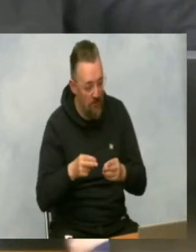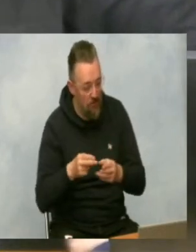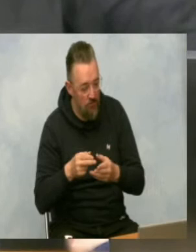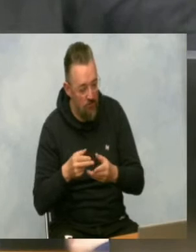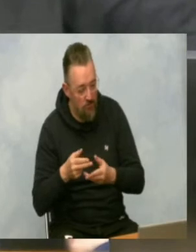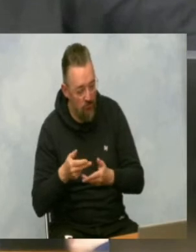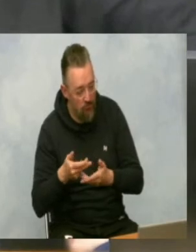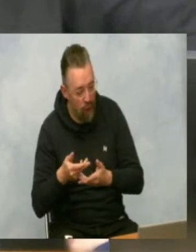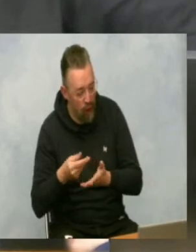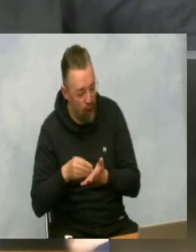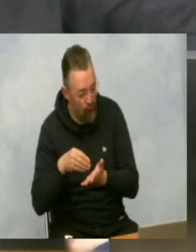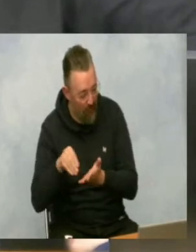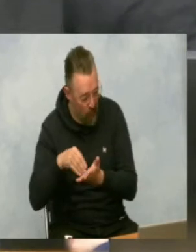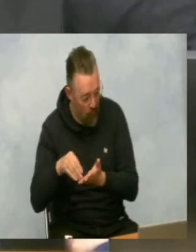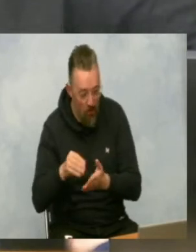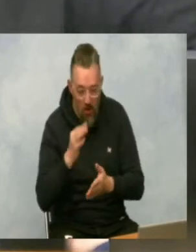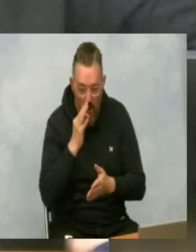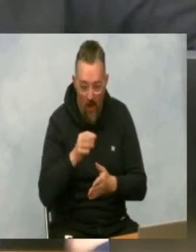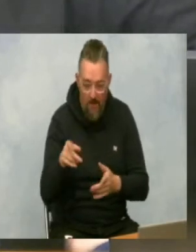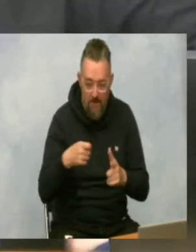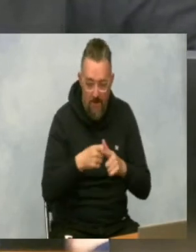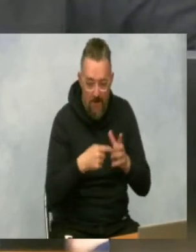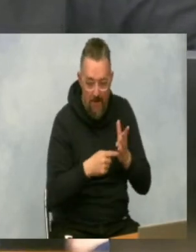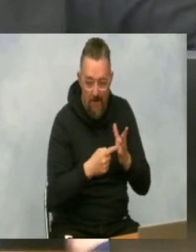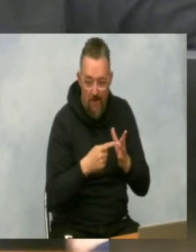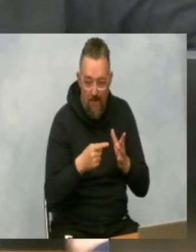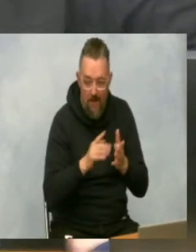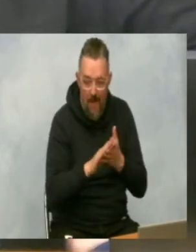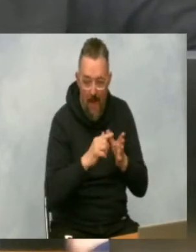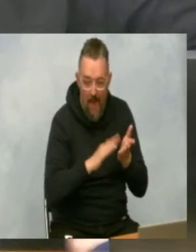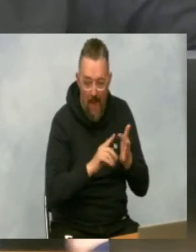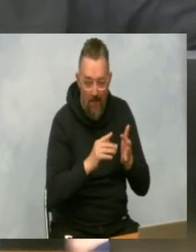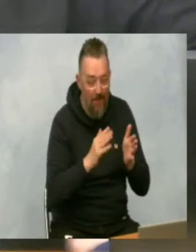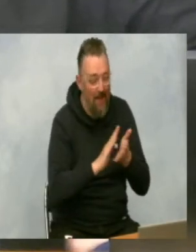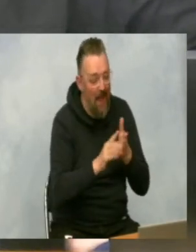And I'm going to ask Hazel Goodwin to take us through that. Hazel, please.